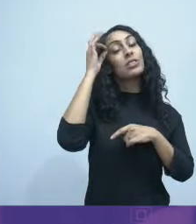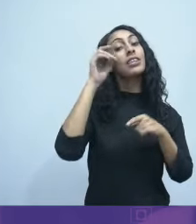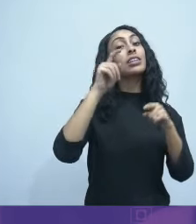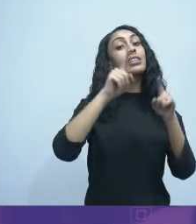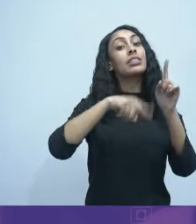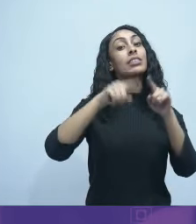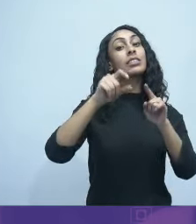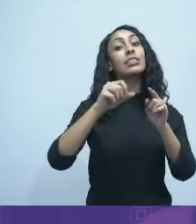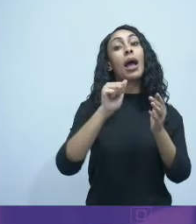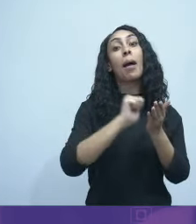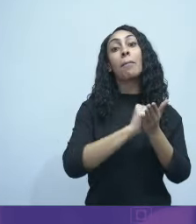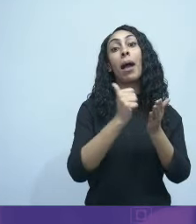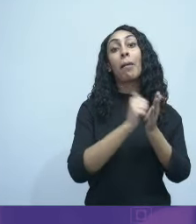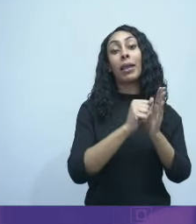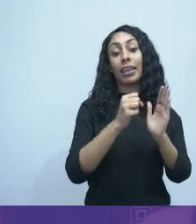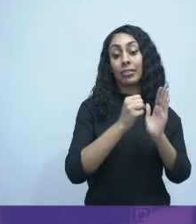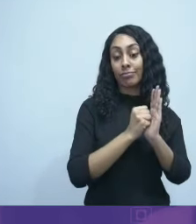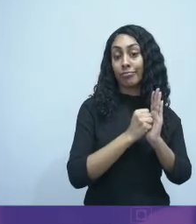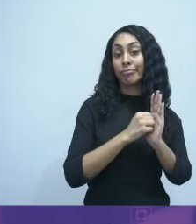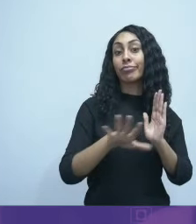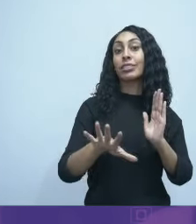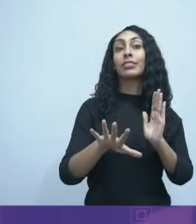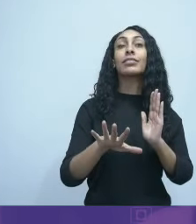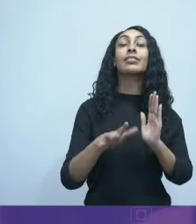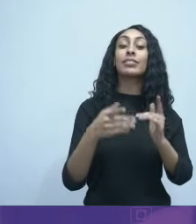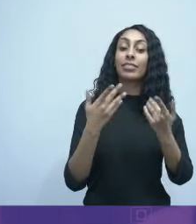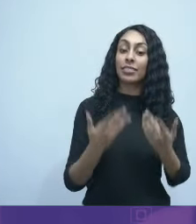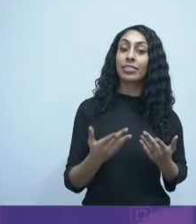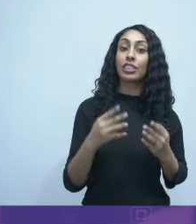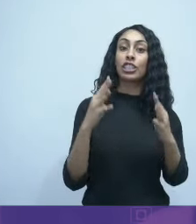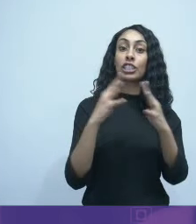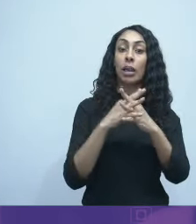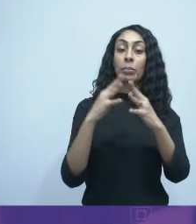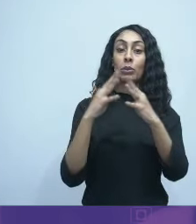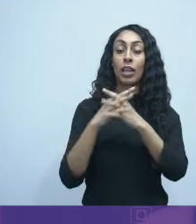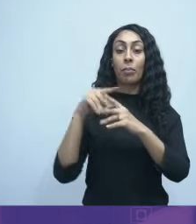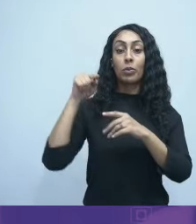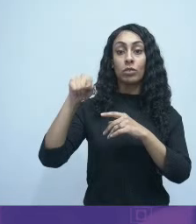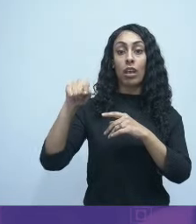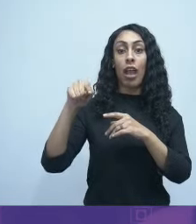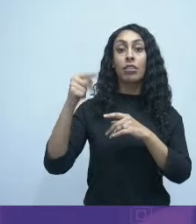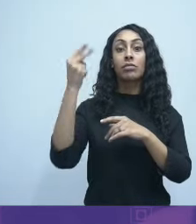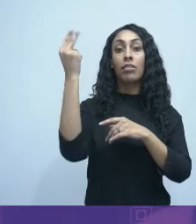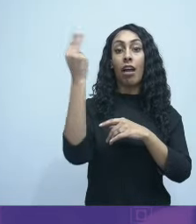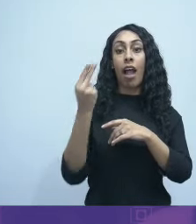now available, and accompanying materials can be found at